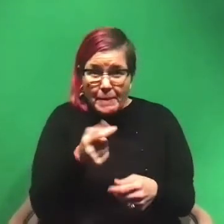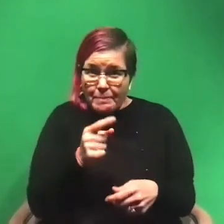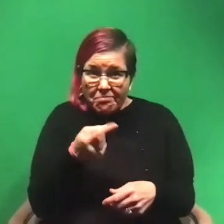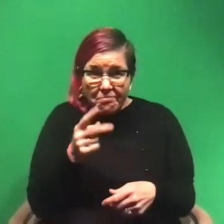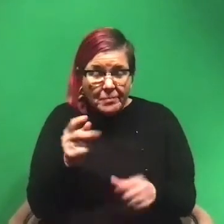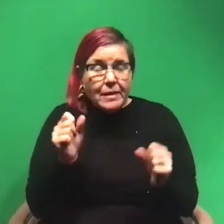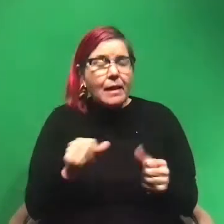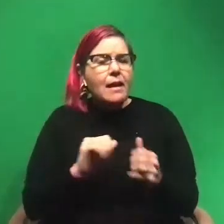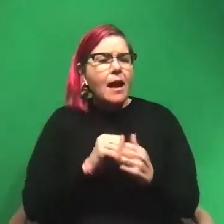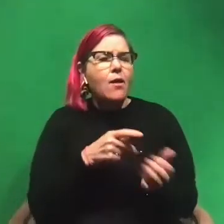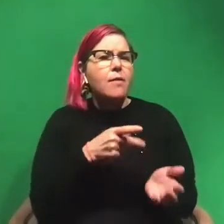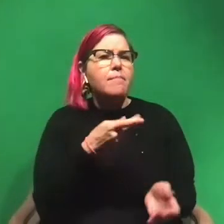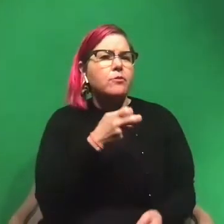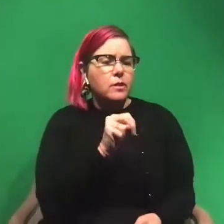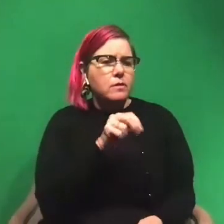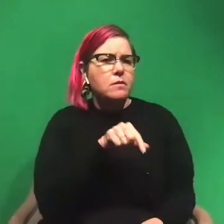that at